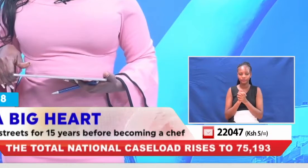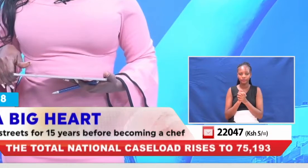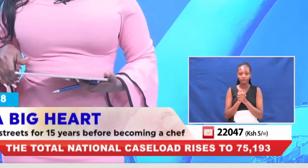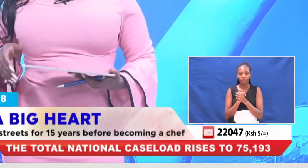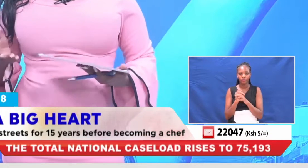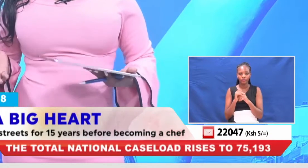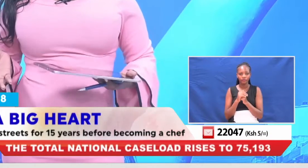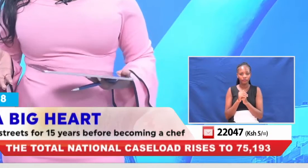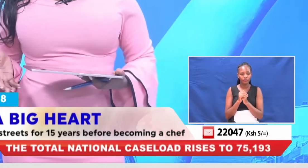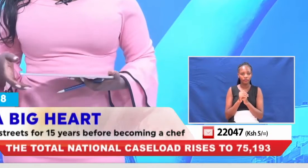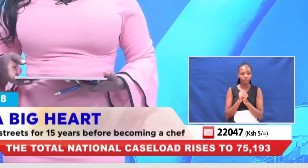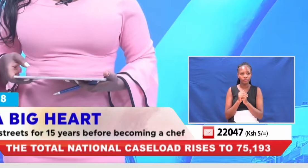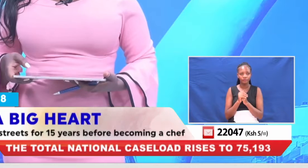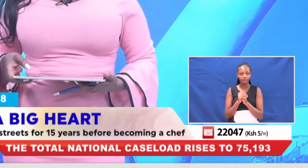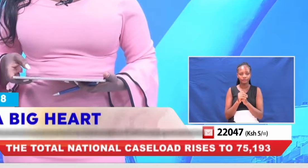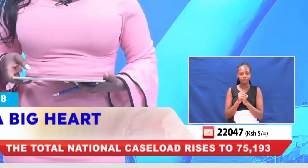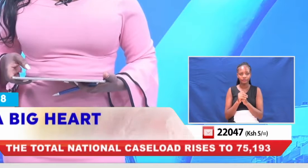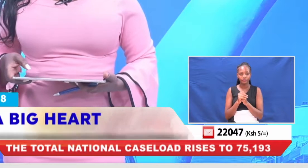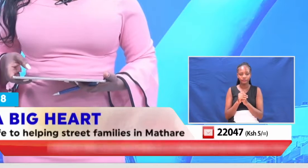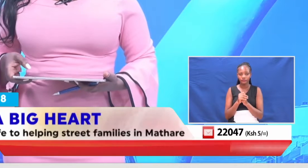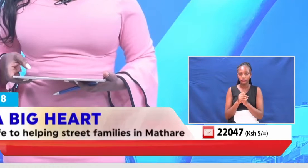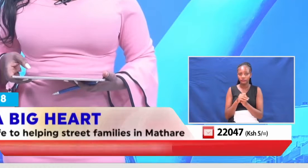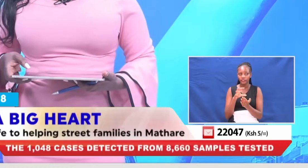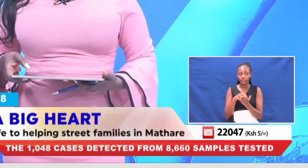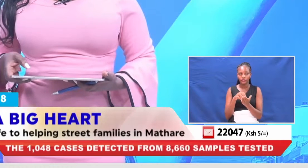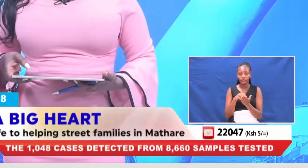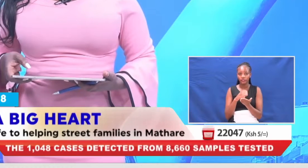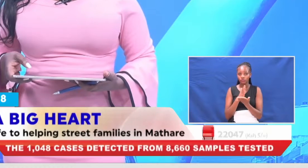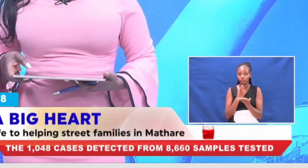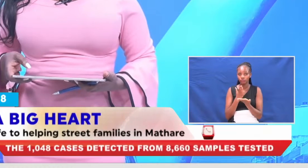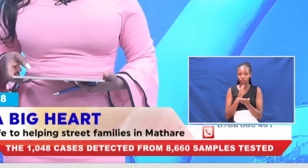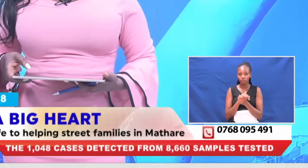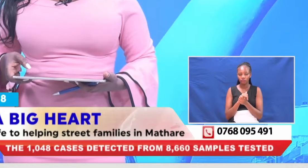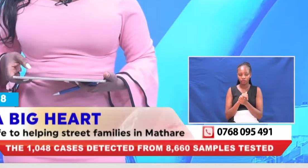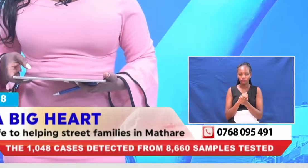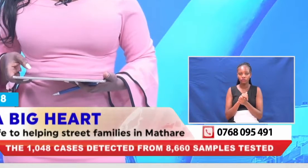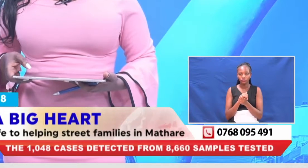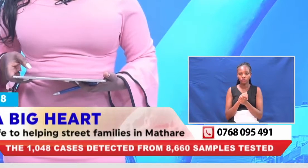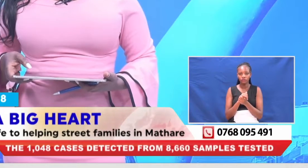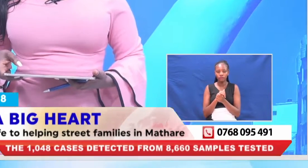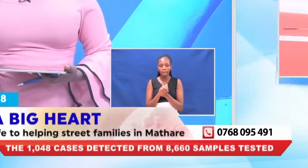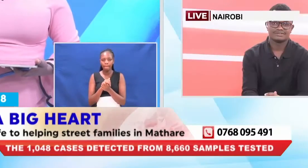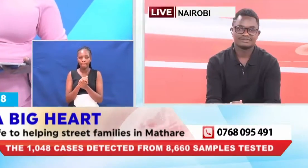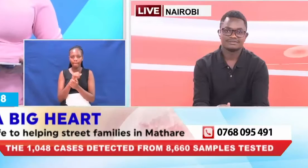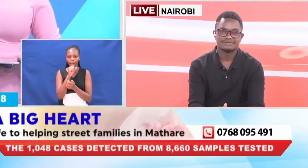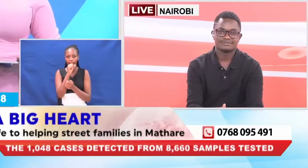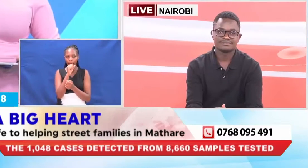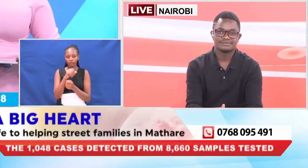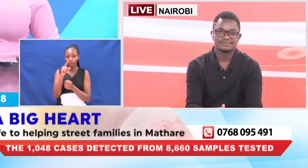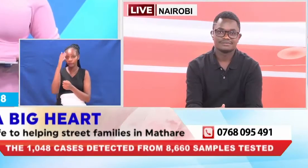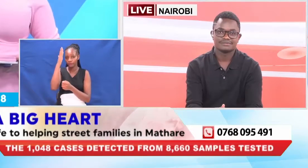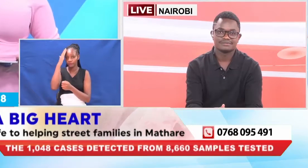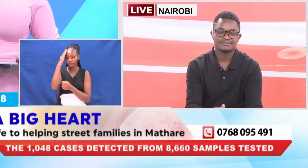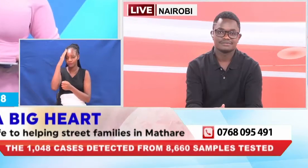Is, you know, that's not the case for Wanjiru, is it? Well, it's definitely not the case for Wanjiru. And